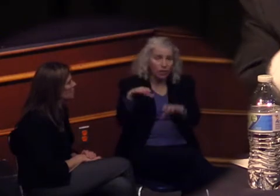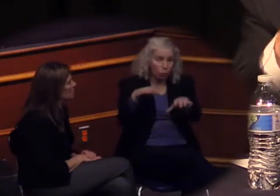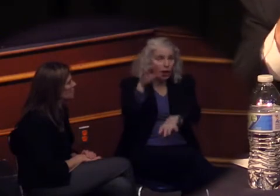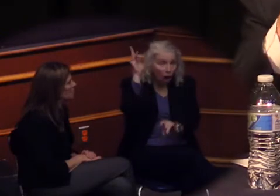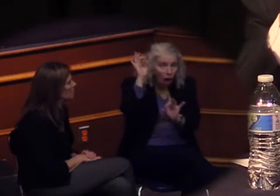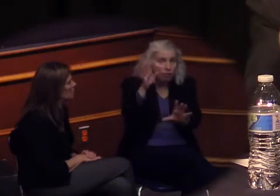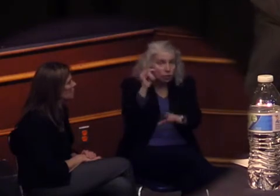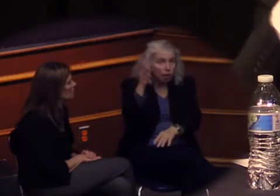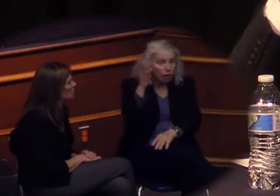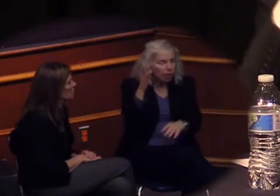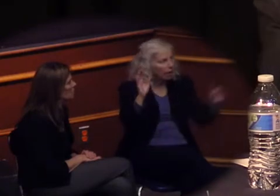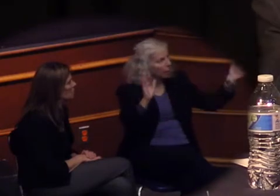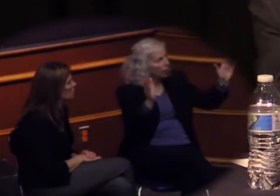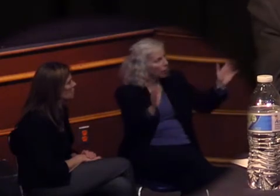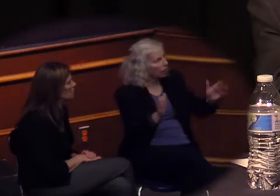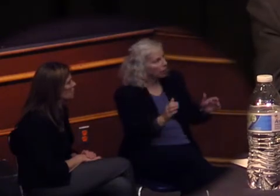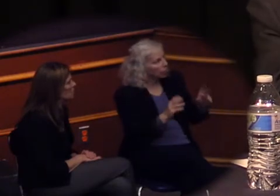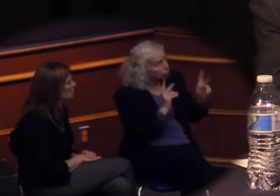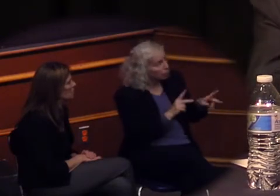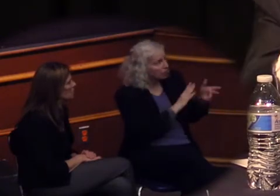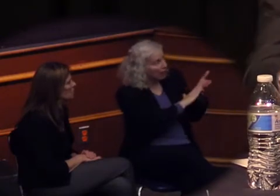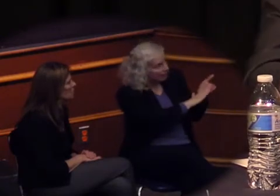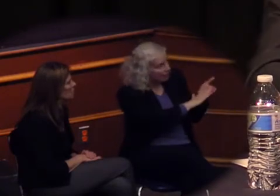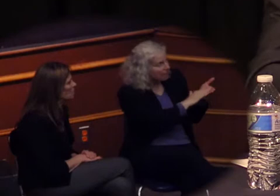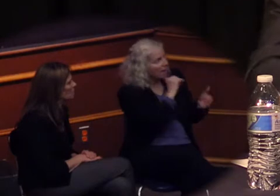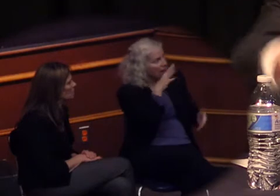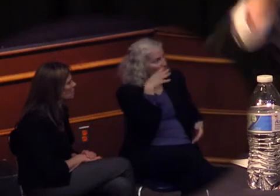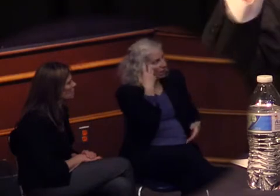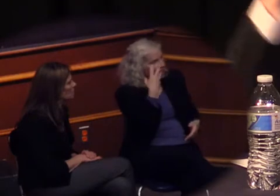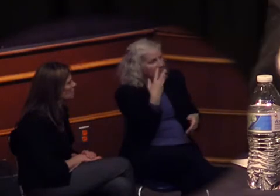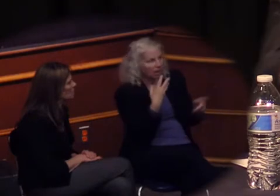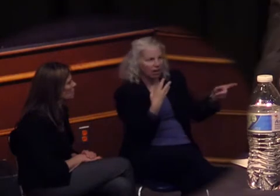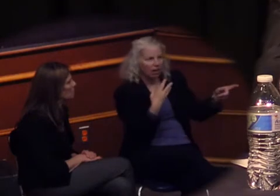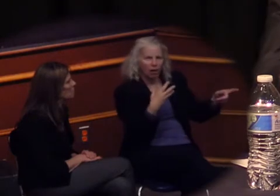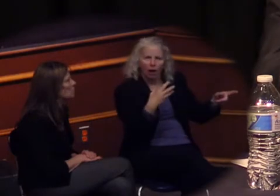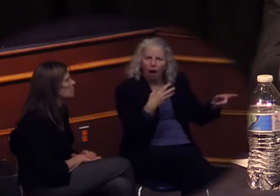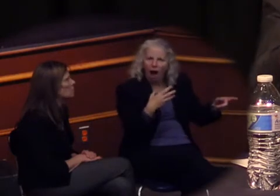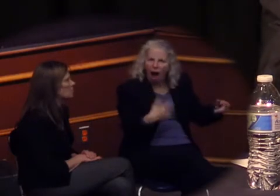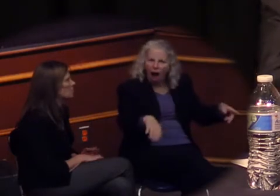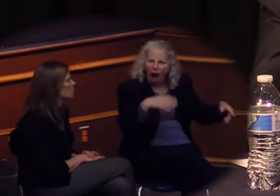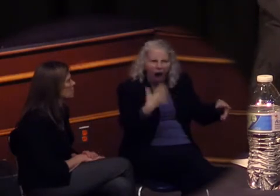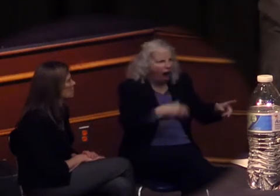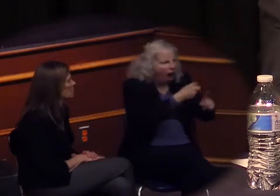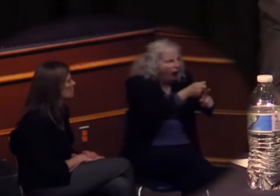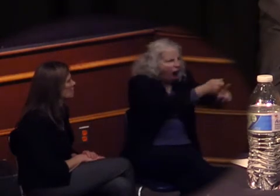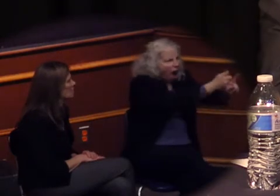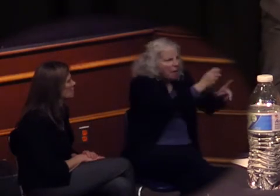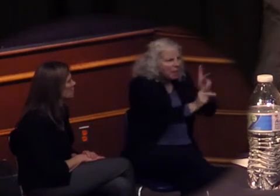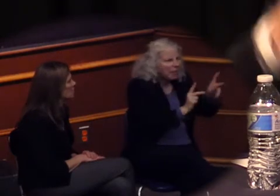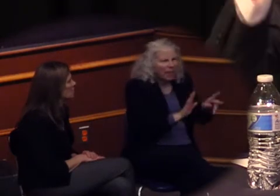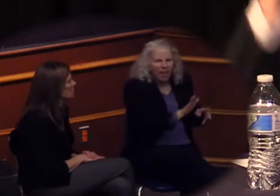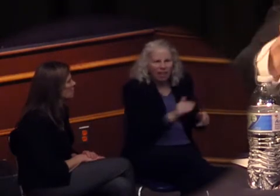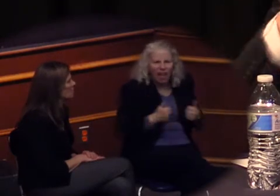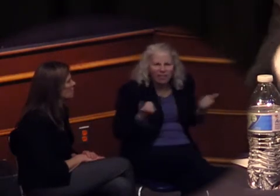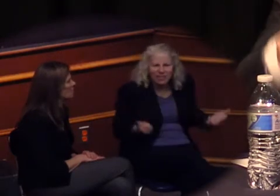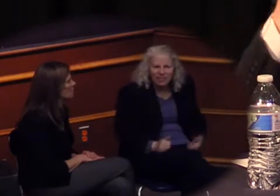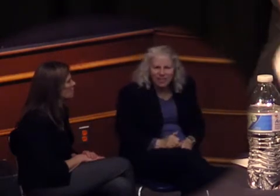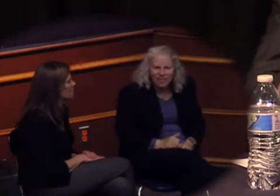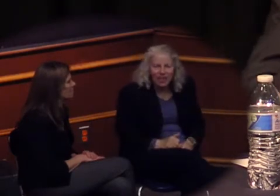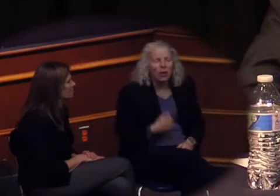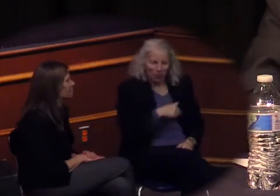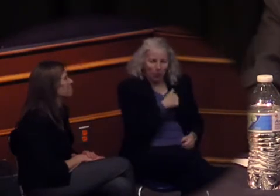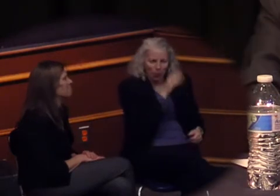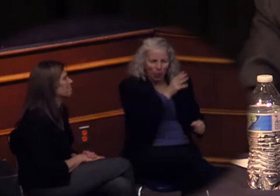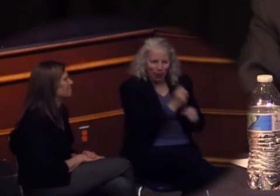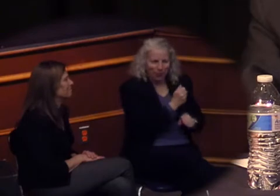terrible job, versus someone who's also nice, not crazy, and will actually make a difference in people's lives, we will